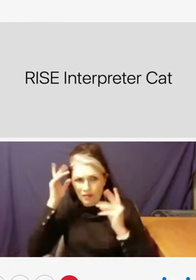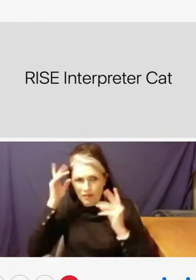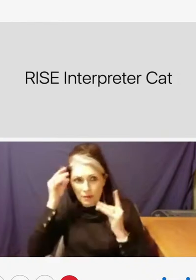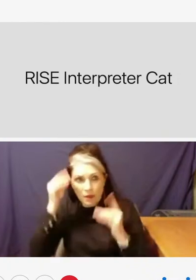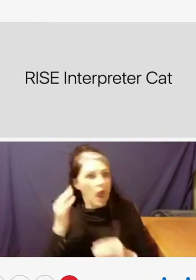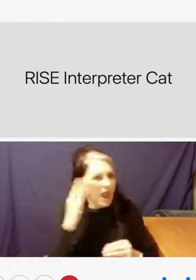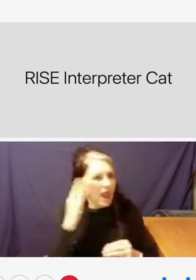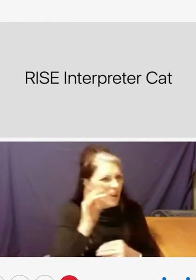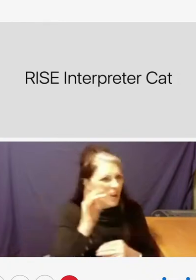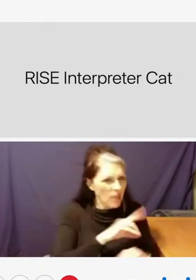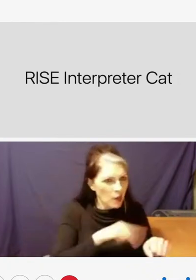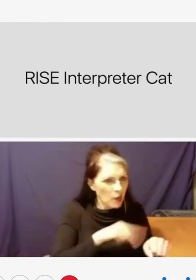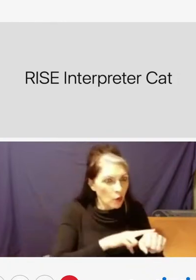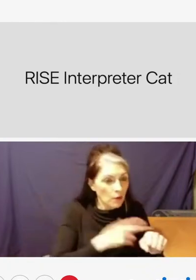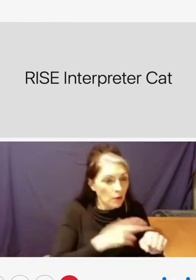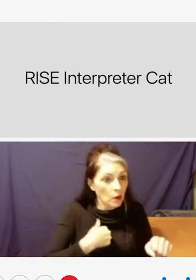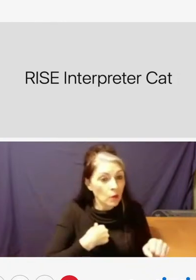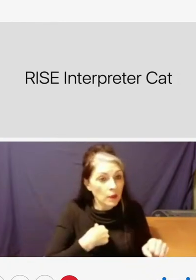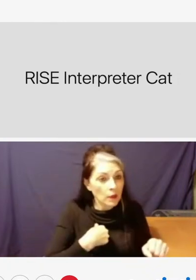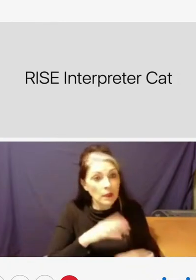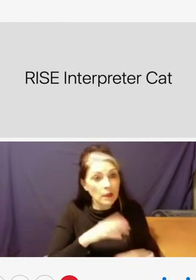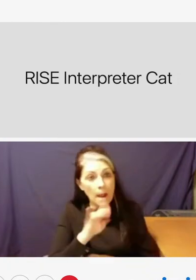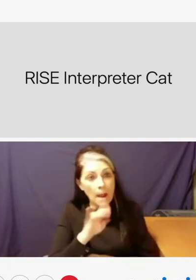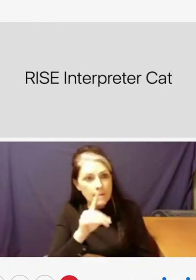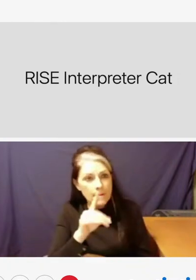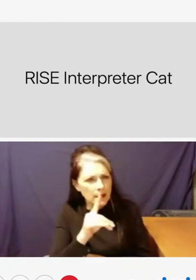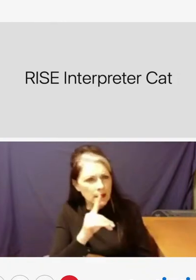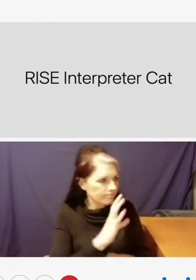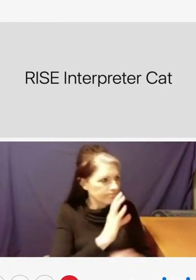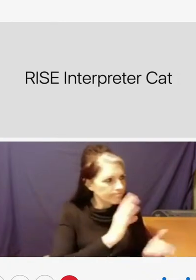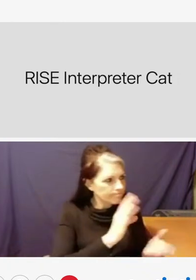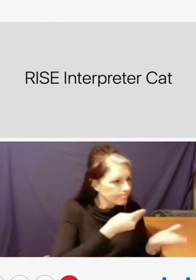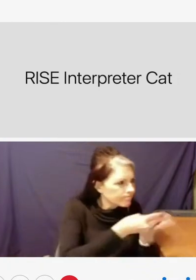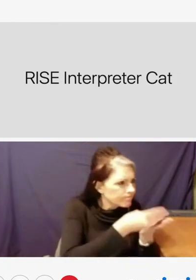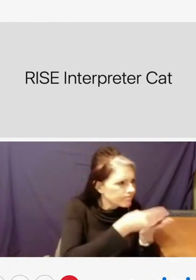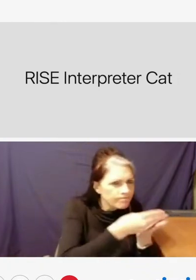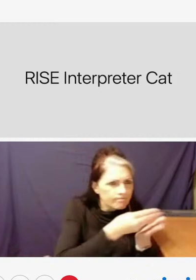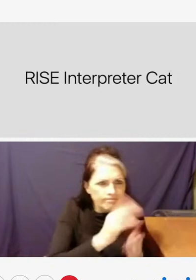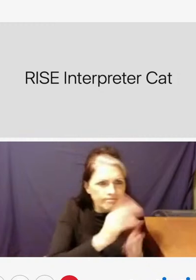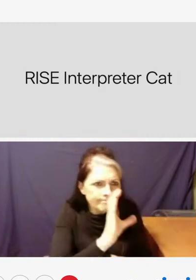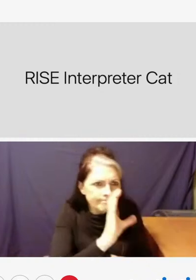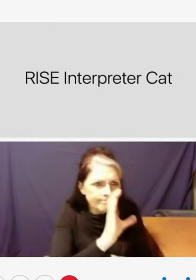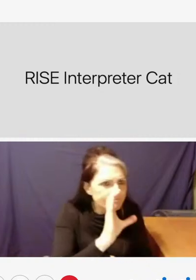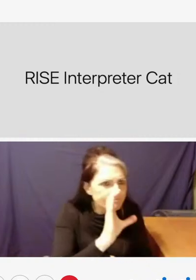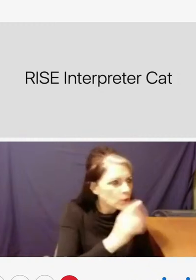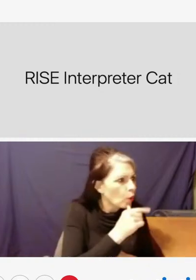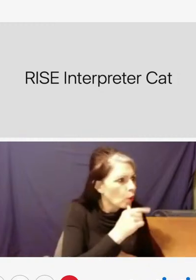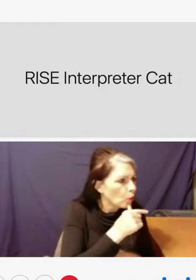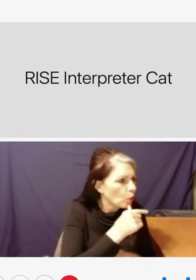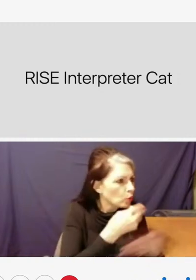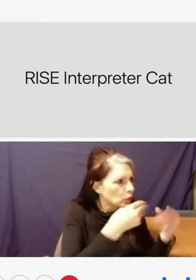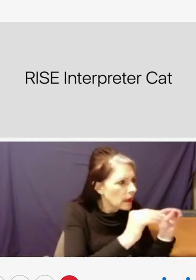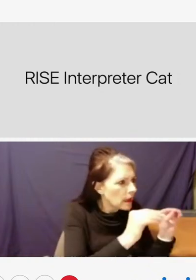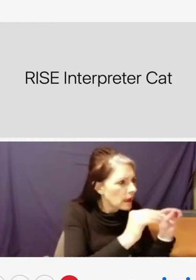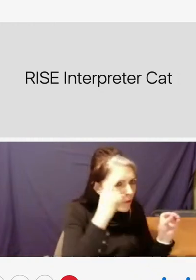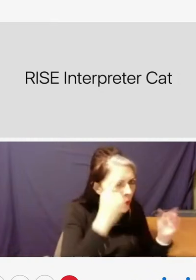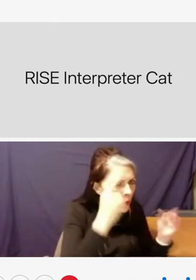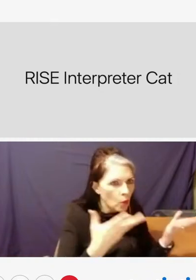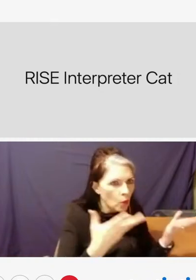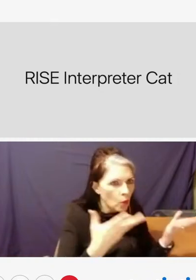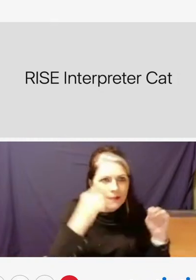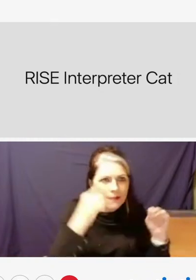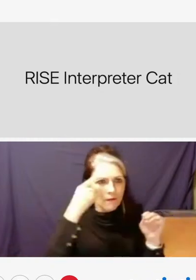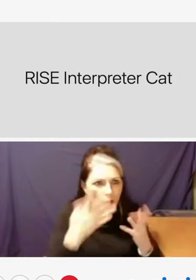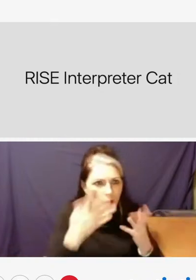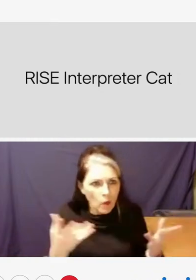know we'll show like you know this one bid this much and this one bid this much and you know the the amounts and then this is why we're going with this